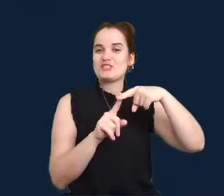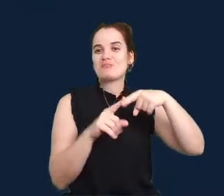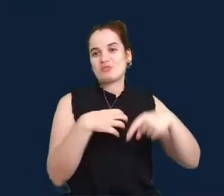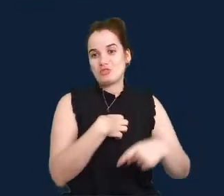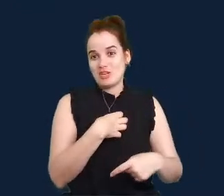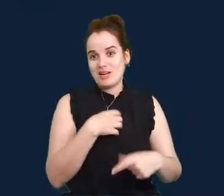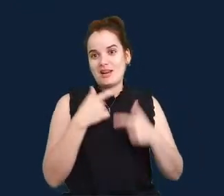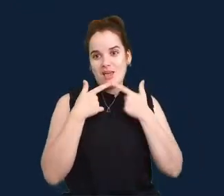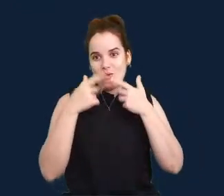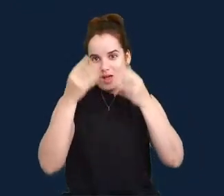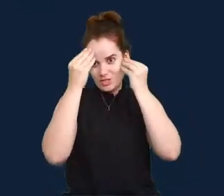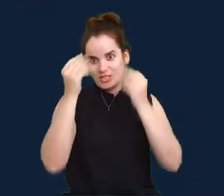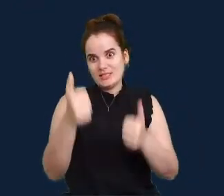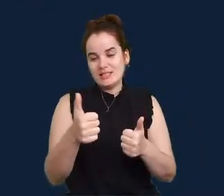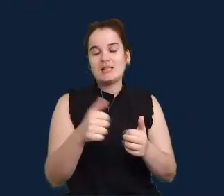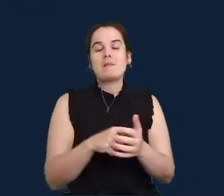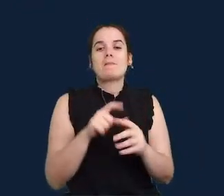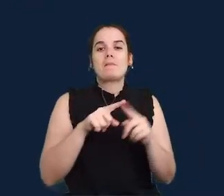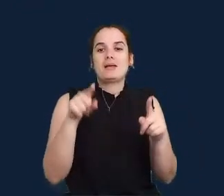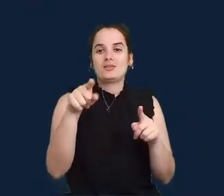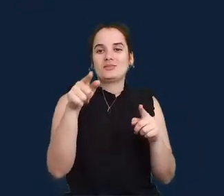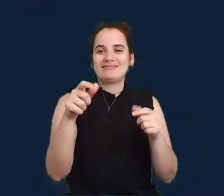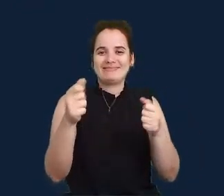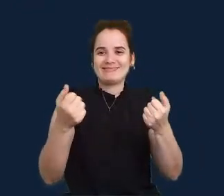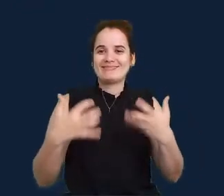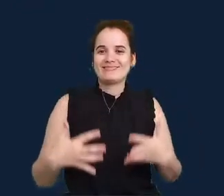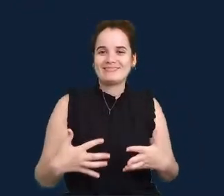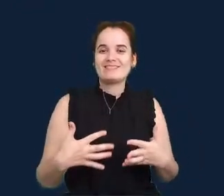talk about the annotation layer